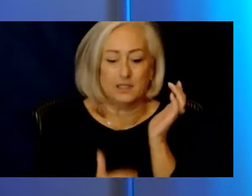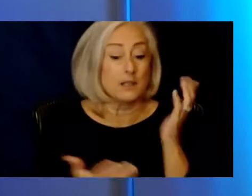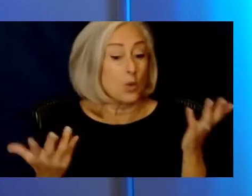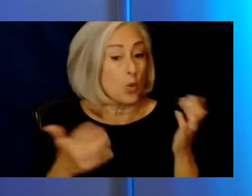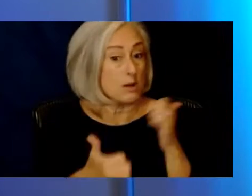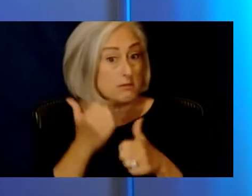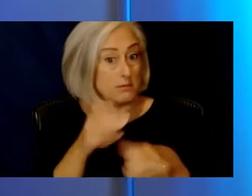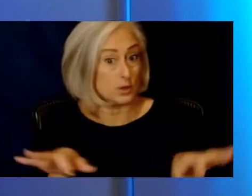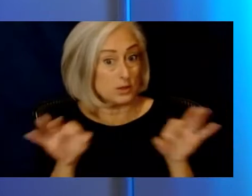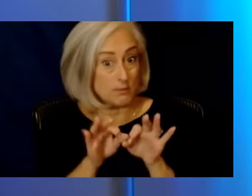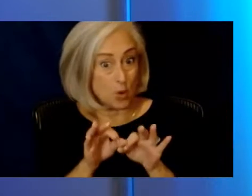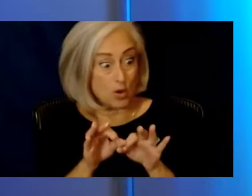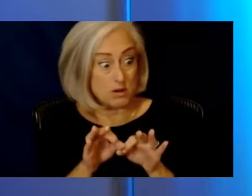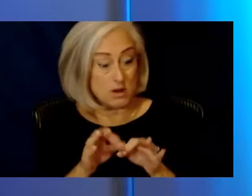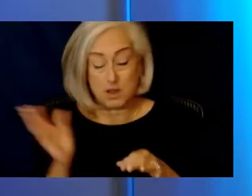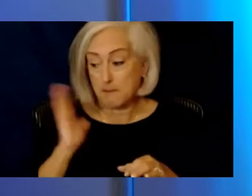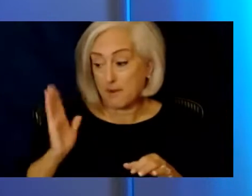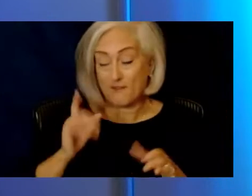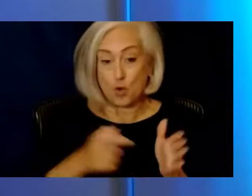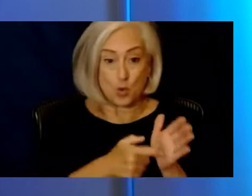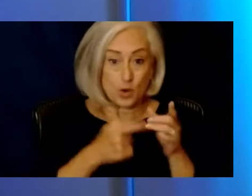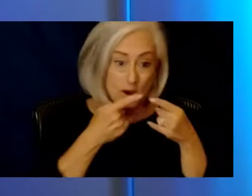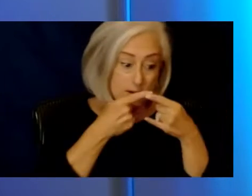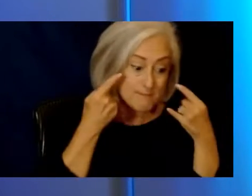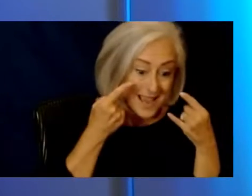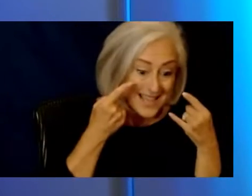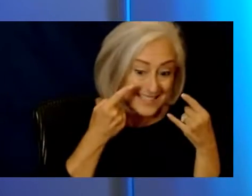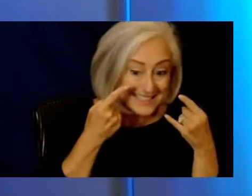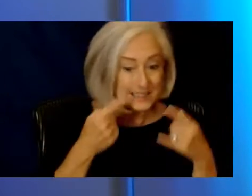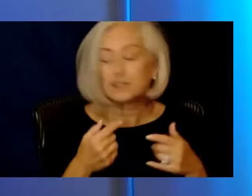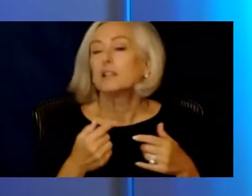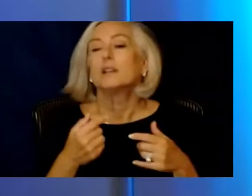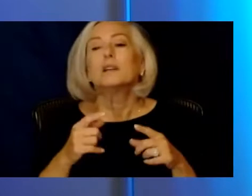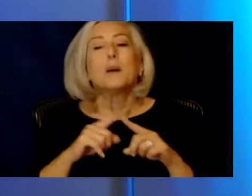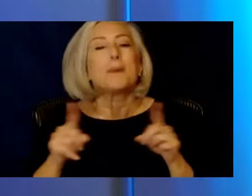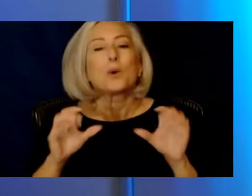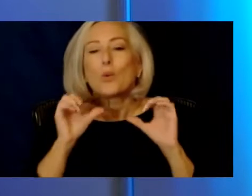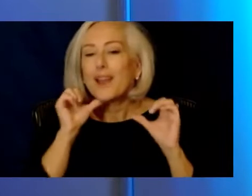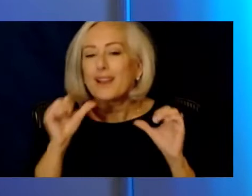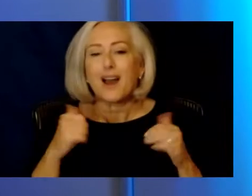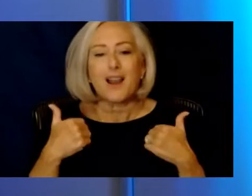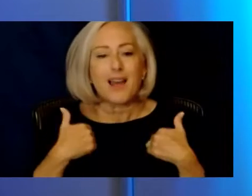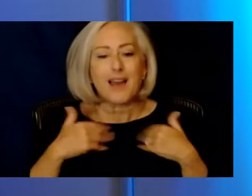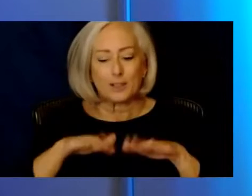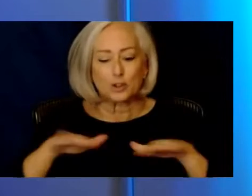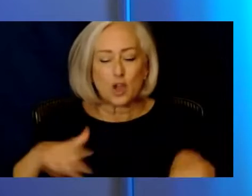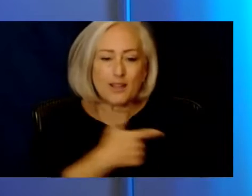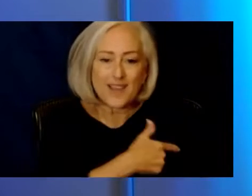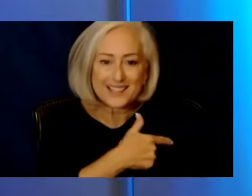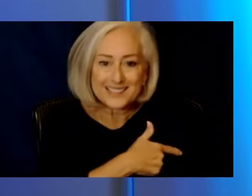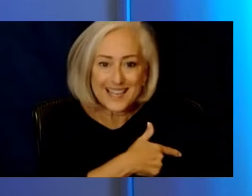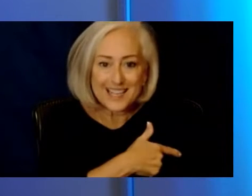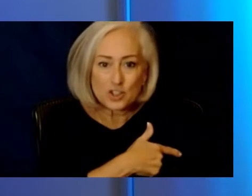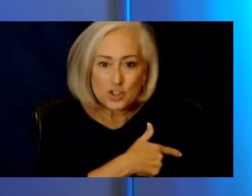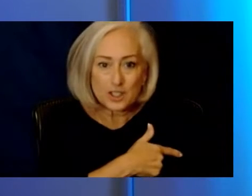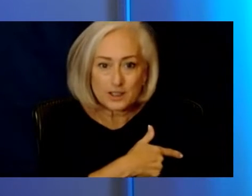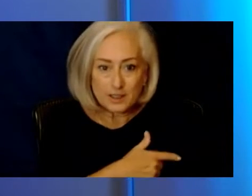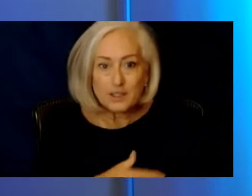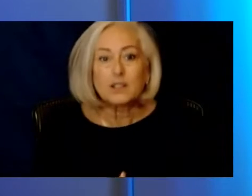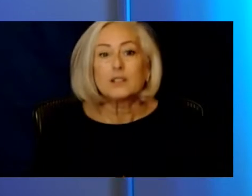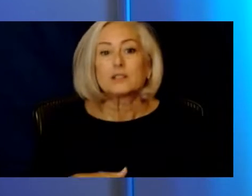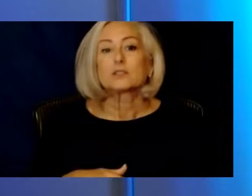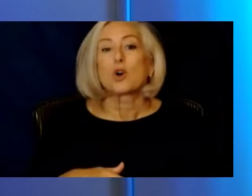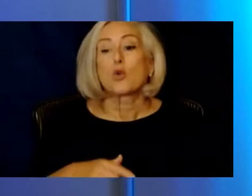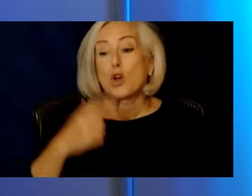having mask mandates is the availability of child vaccination. Remember that the last mandates that were in Johnson County were